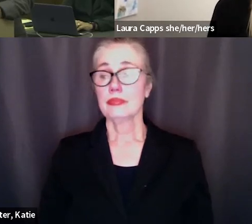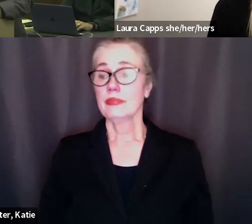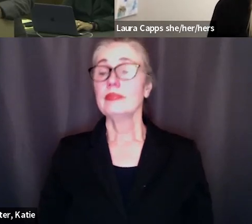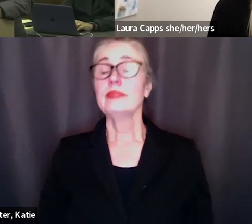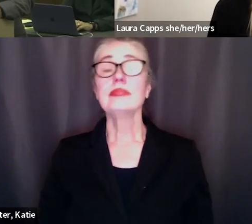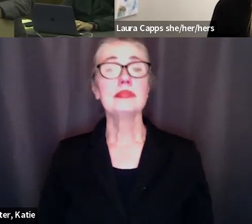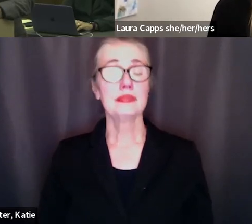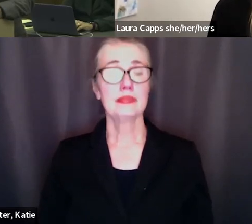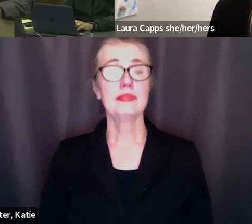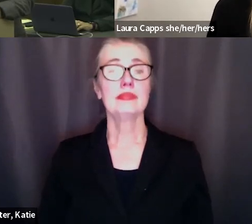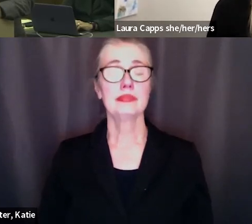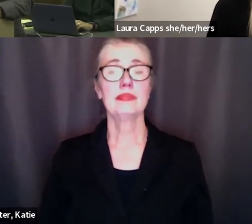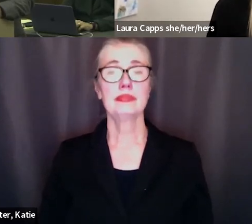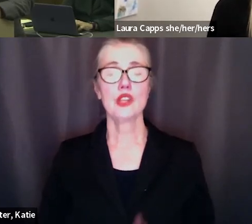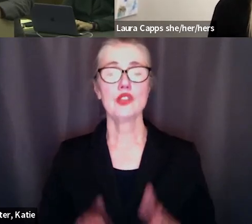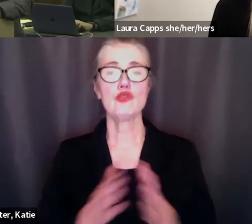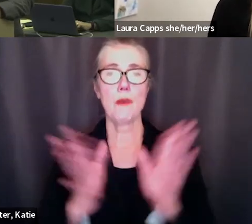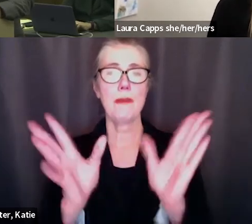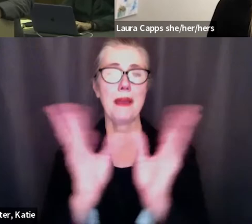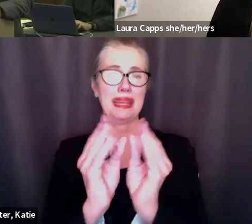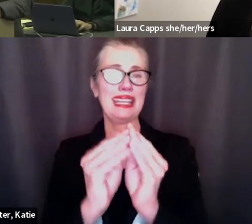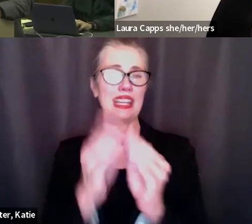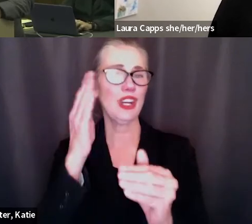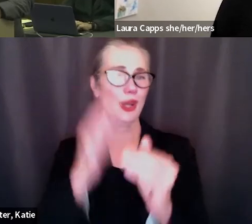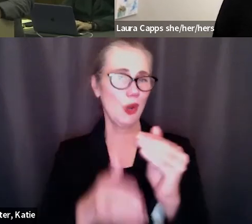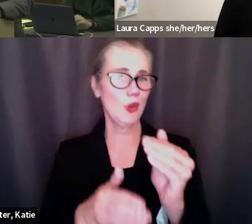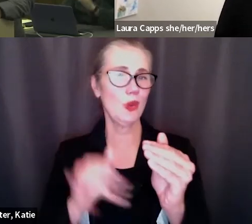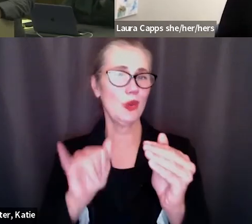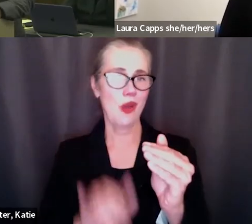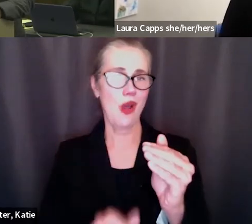this concludes the public hearing on this item